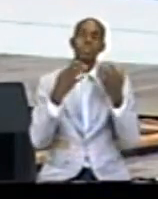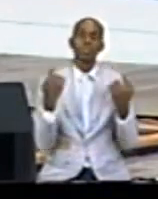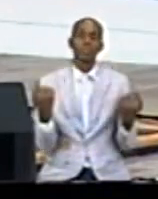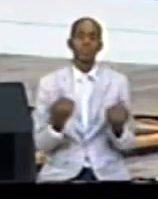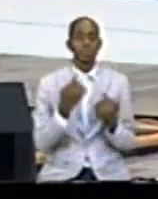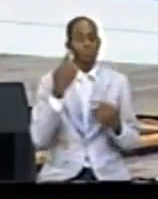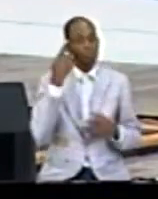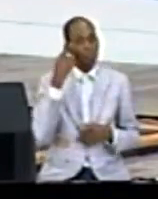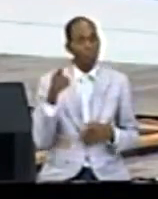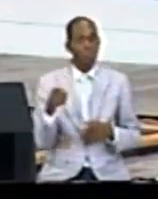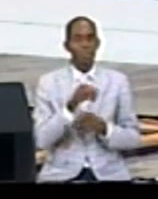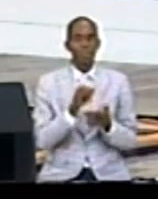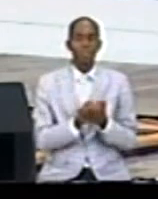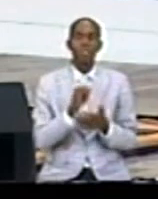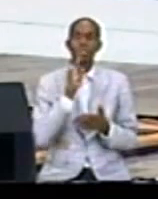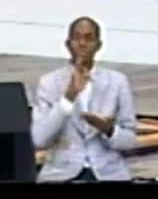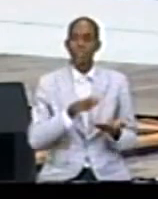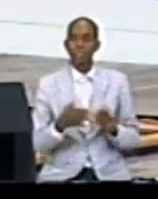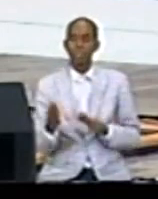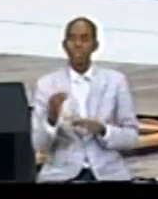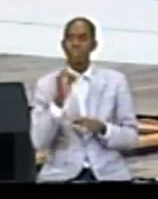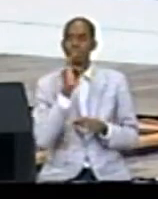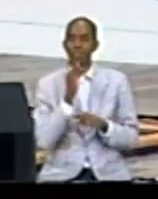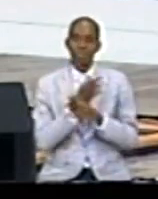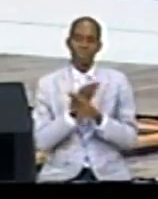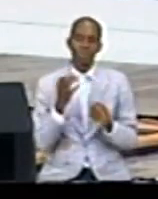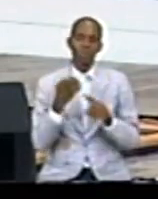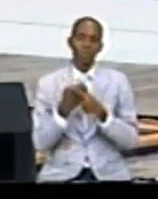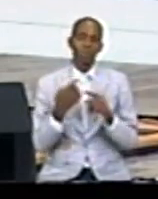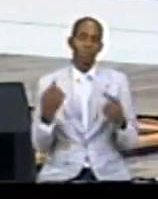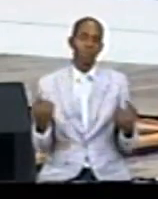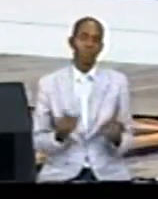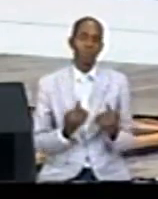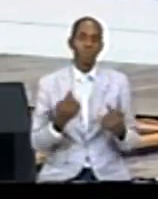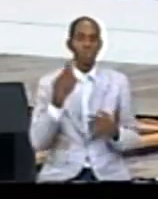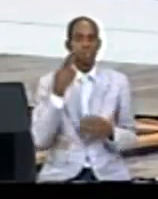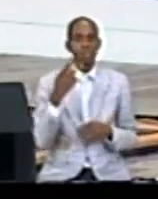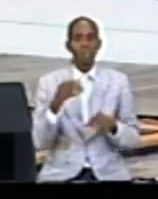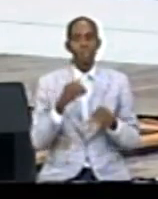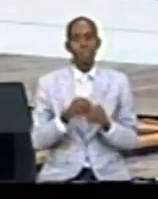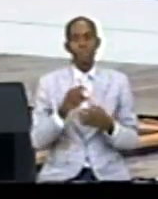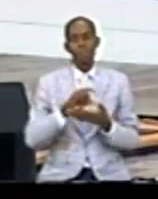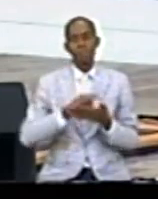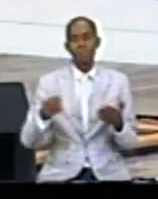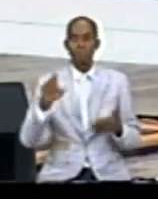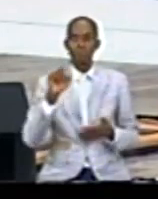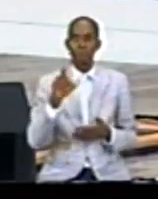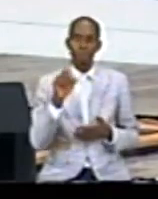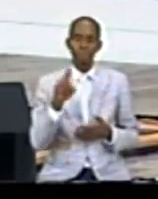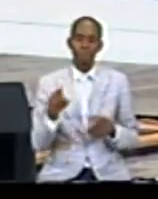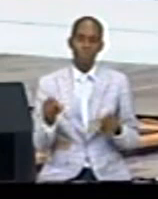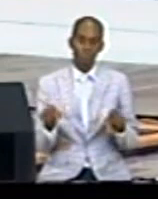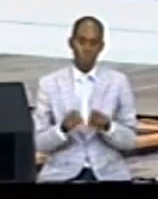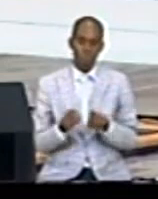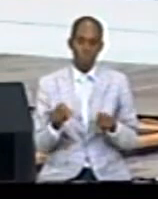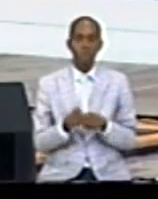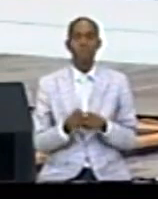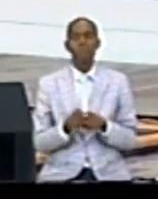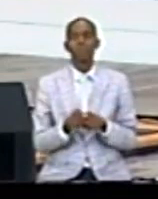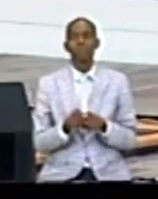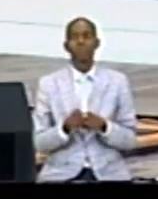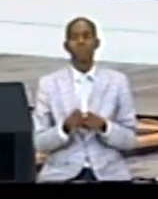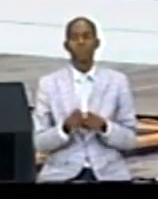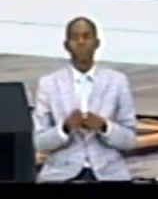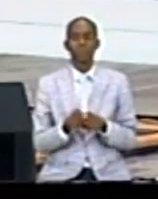is dead is free from sin. Look at verse 11. Likewise reckon